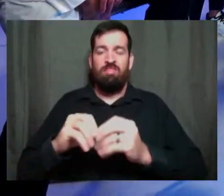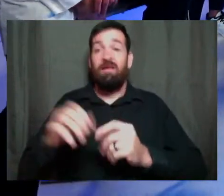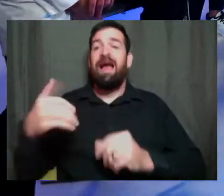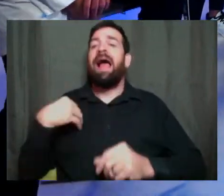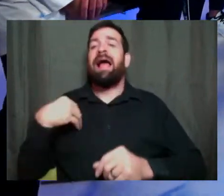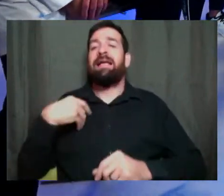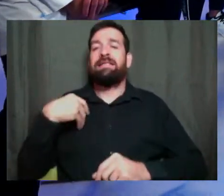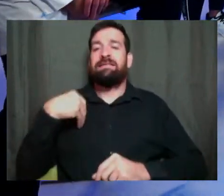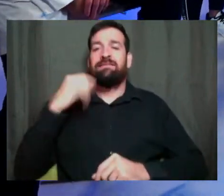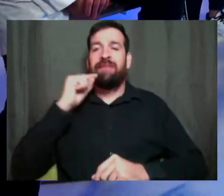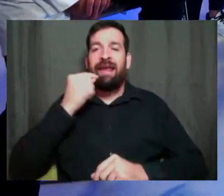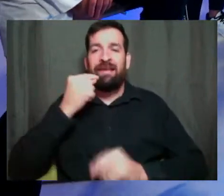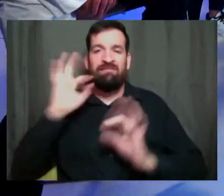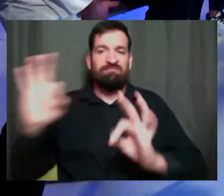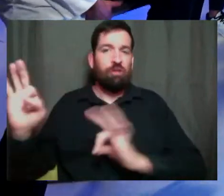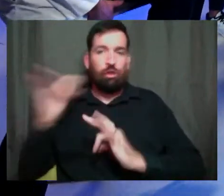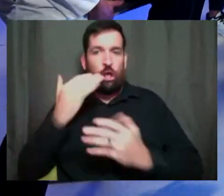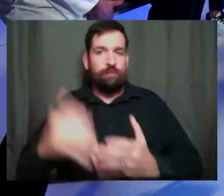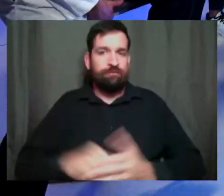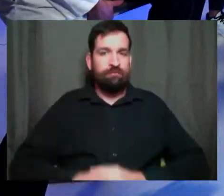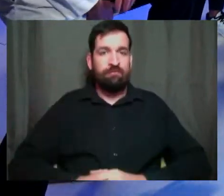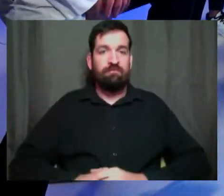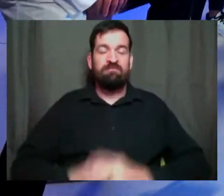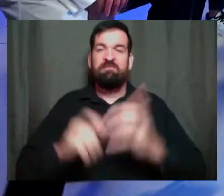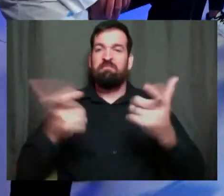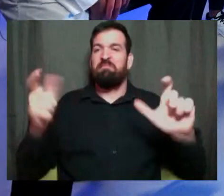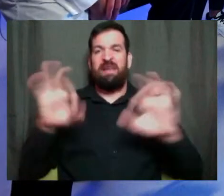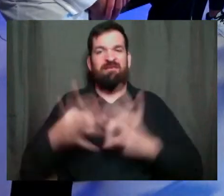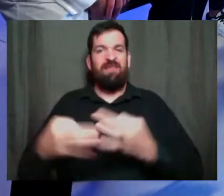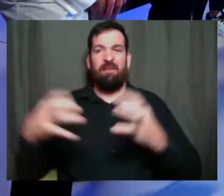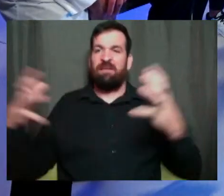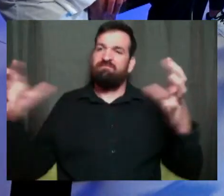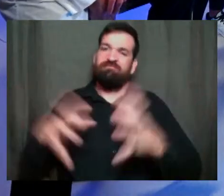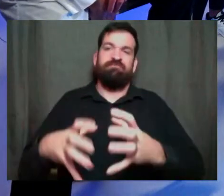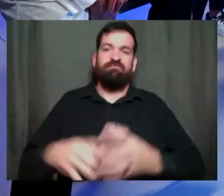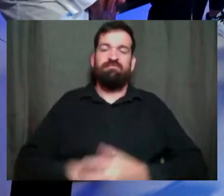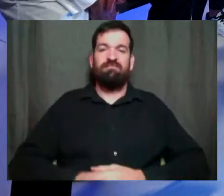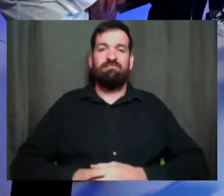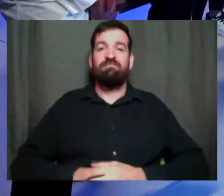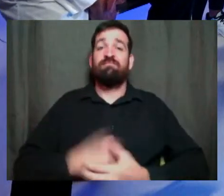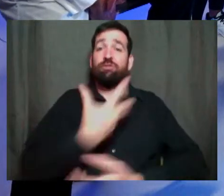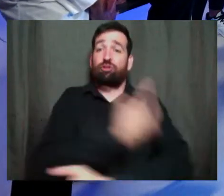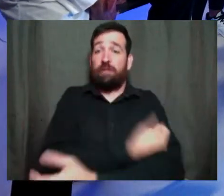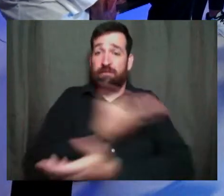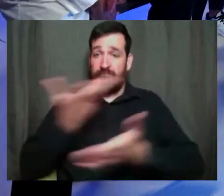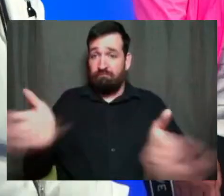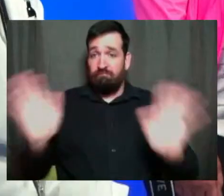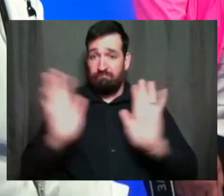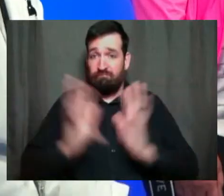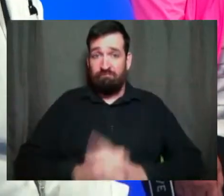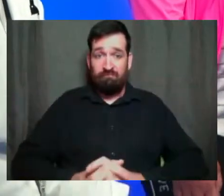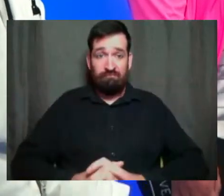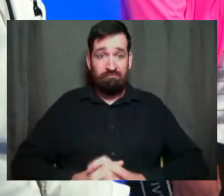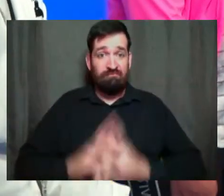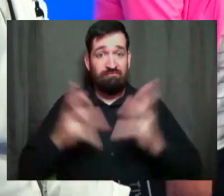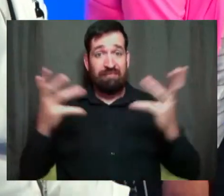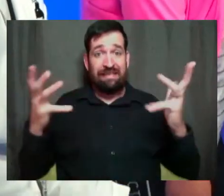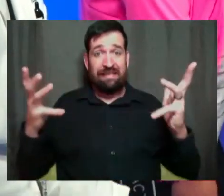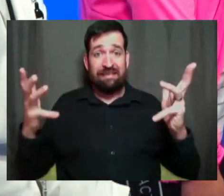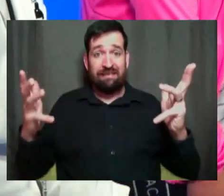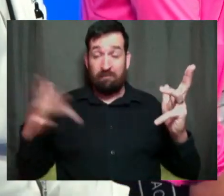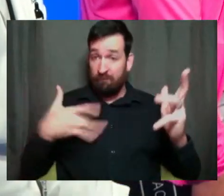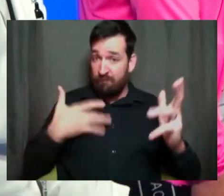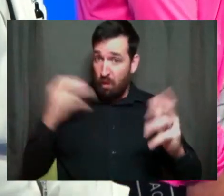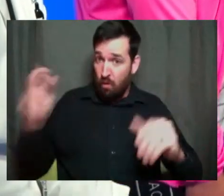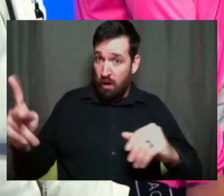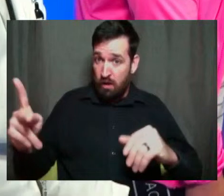them shots down. Okay, good. All right, yes, big family affair. It is. And shots are in. Okay, so that's it. We You just guys wanted feel you okay? to. They're done. You didn't